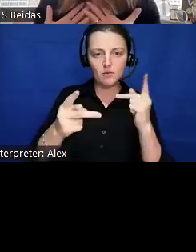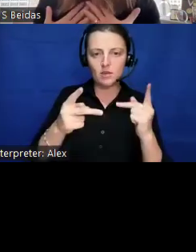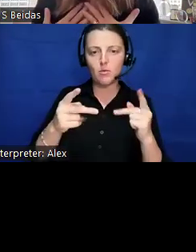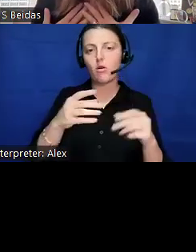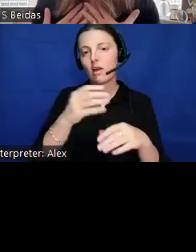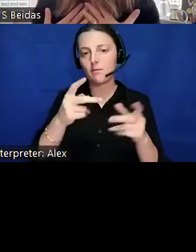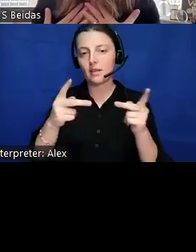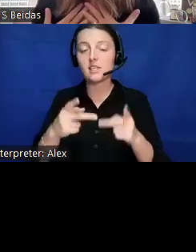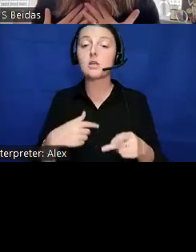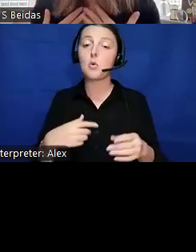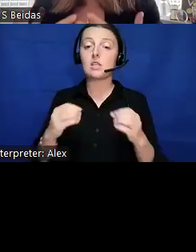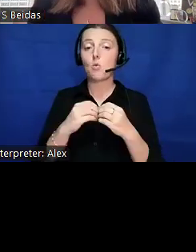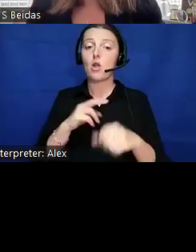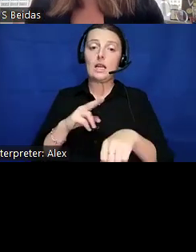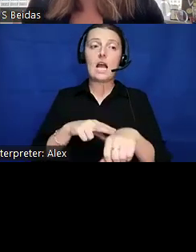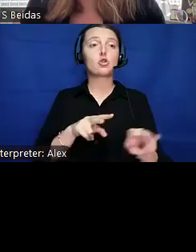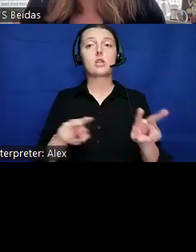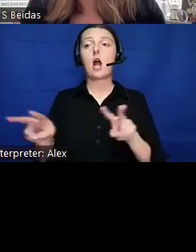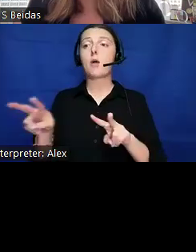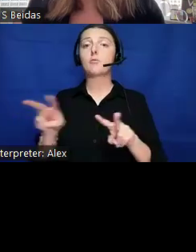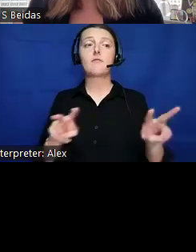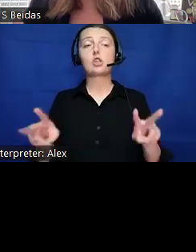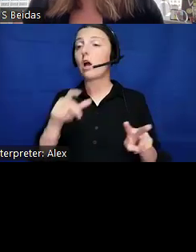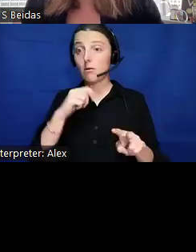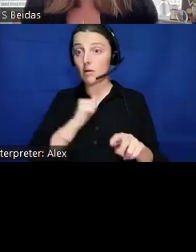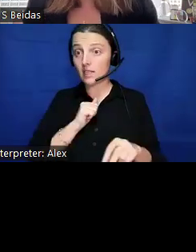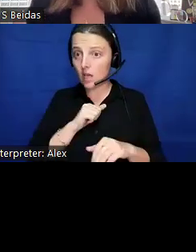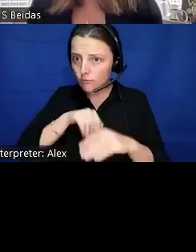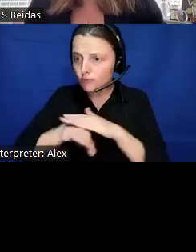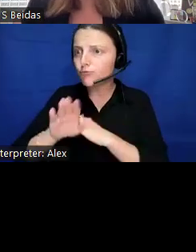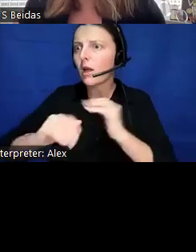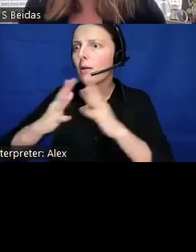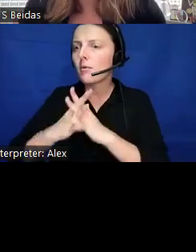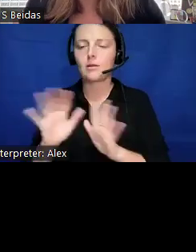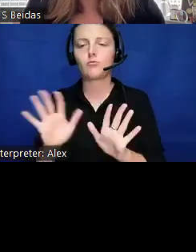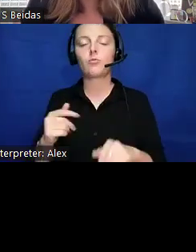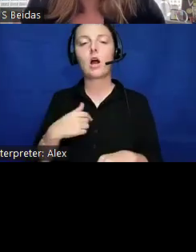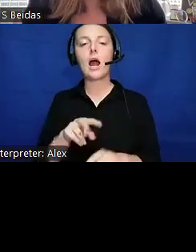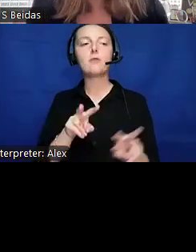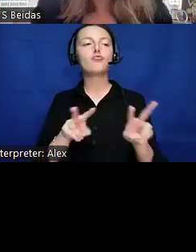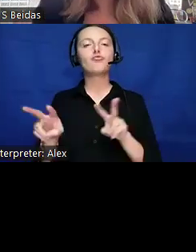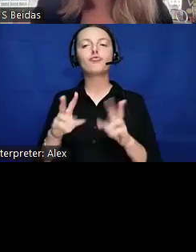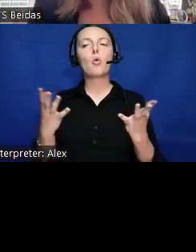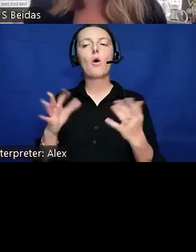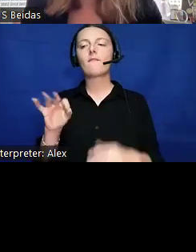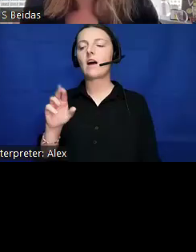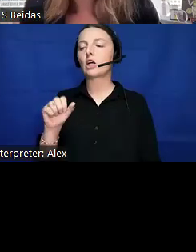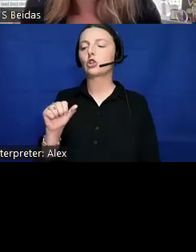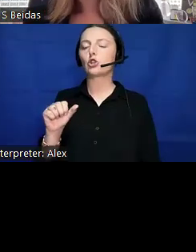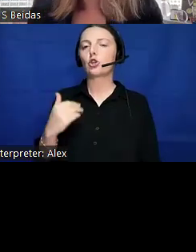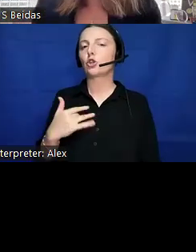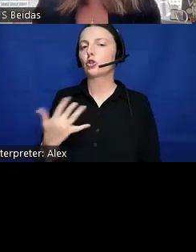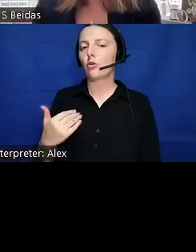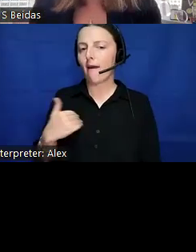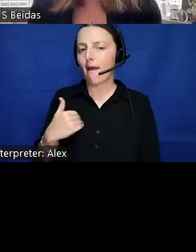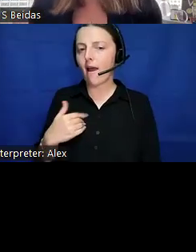and observational. I wasn't implementing anything. I was really there to see what the factors were in terms of what clinician factors,